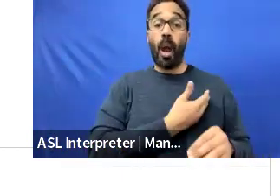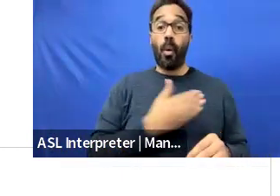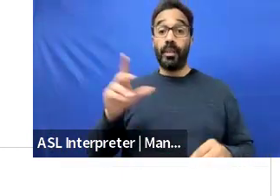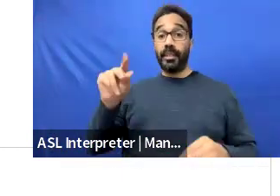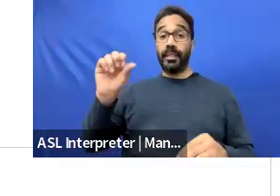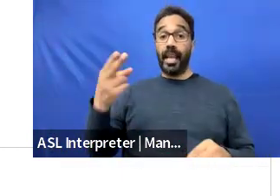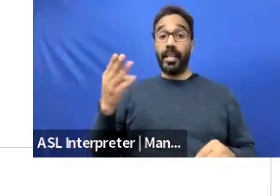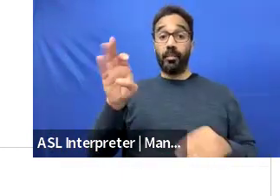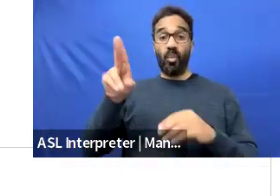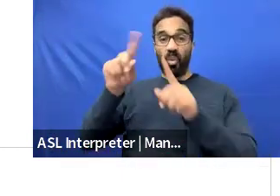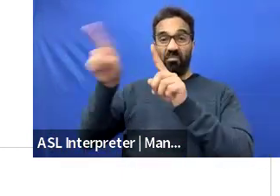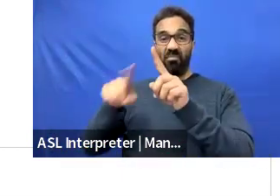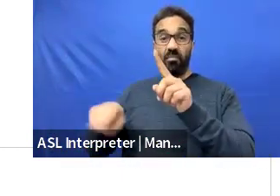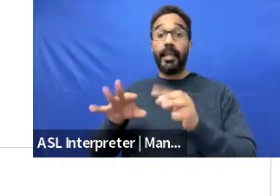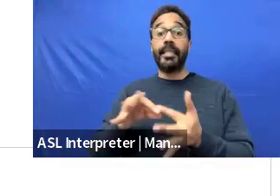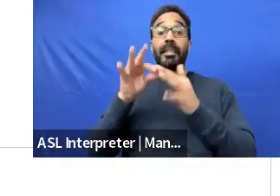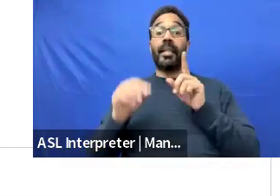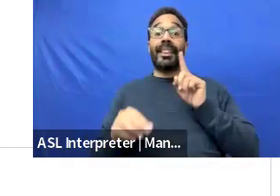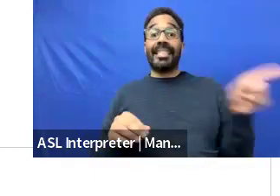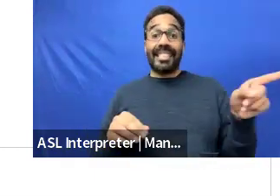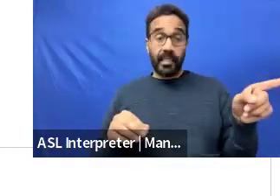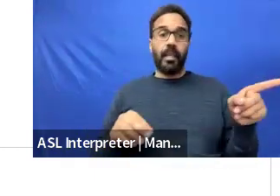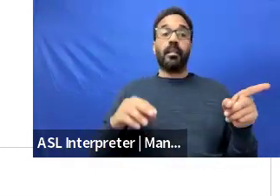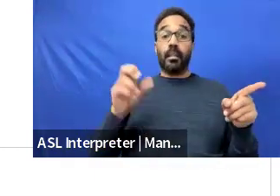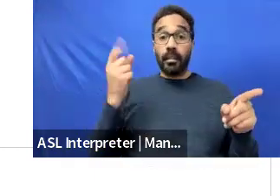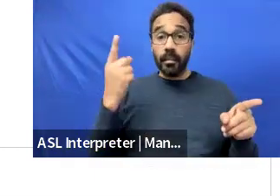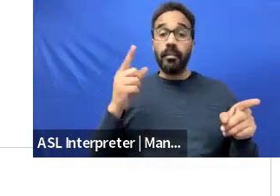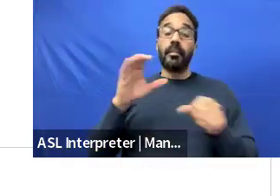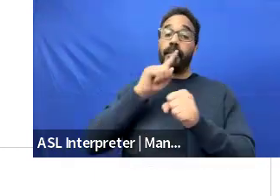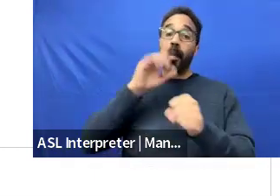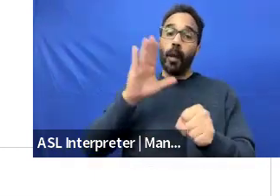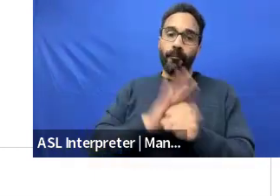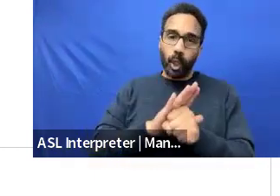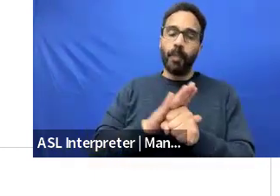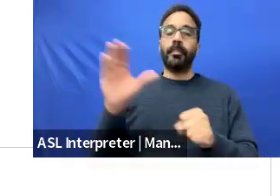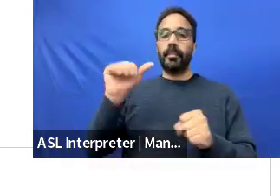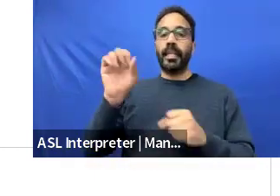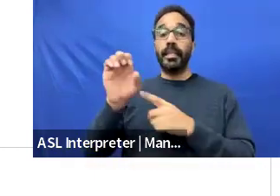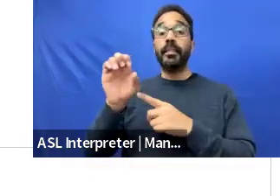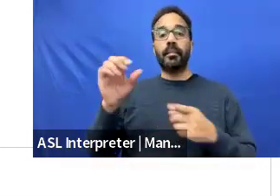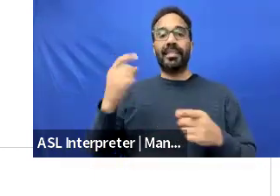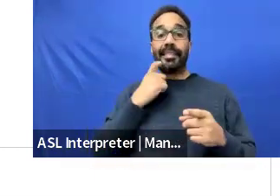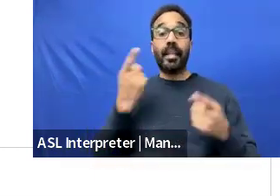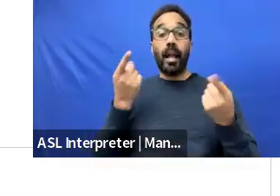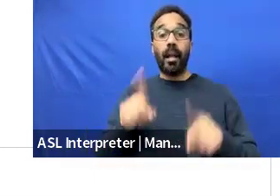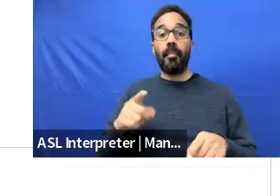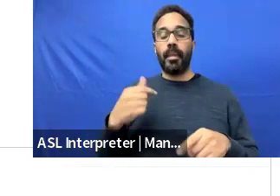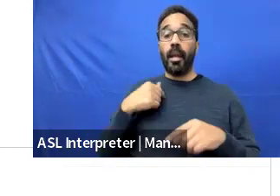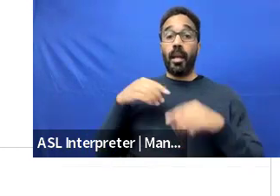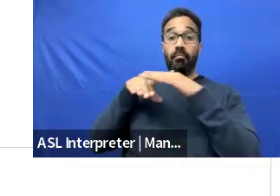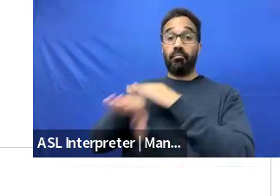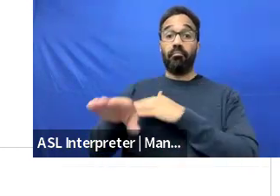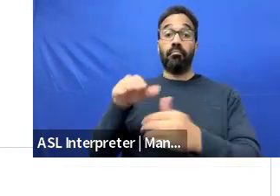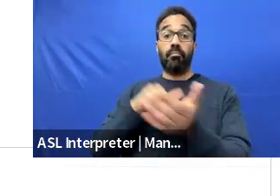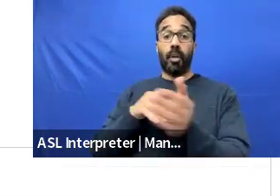going to be confirmed cases. So what was new to me recently is I went into my doctor's office